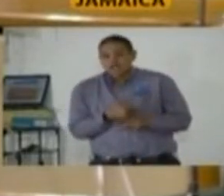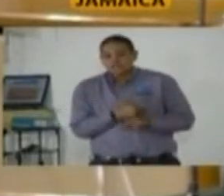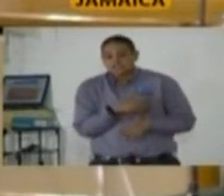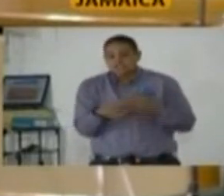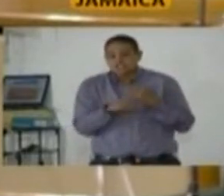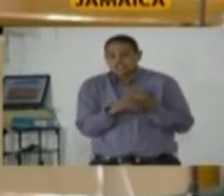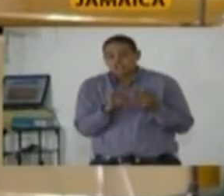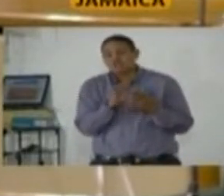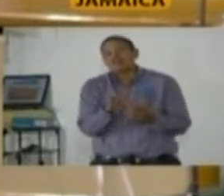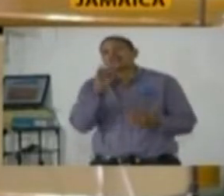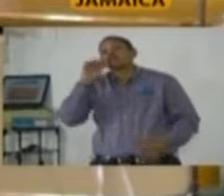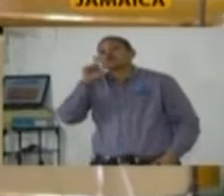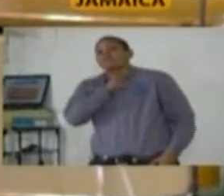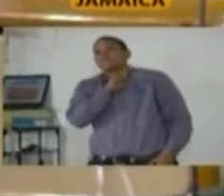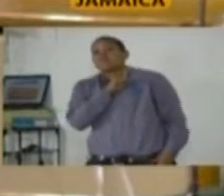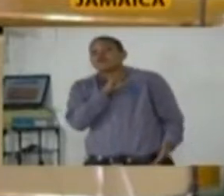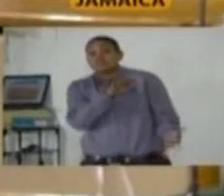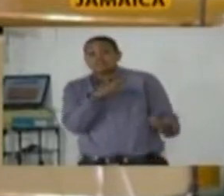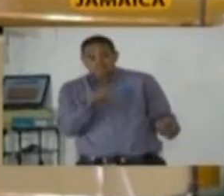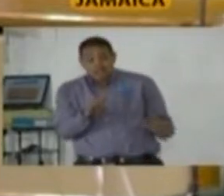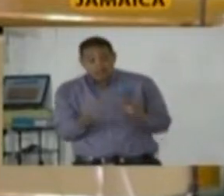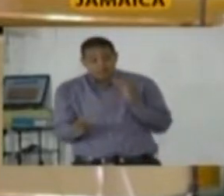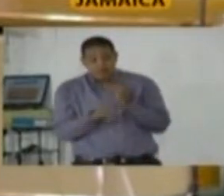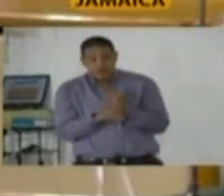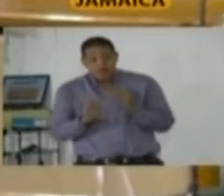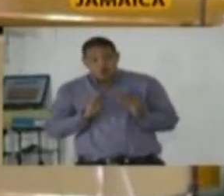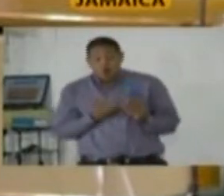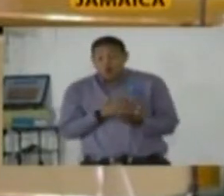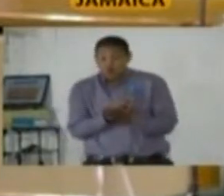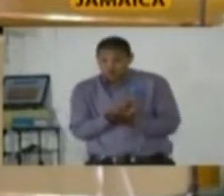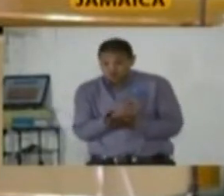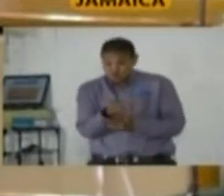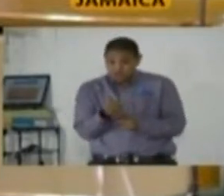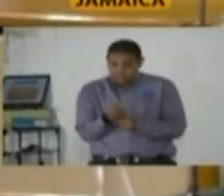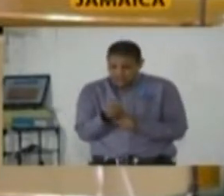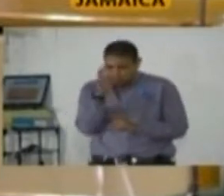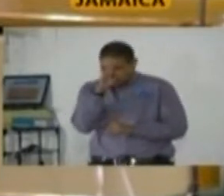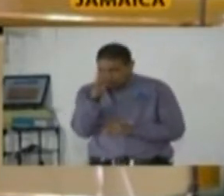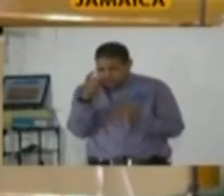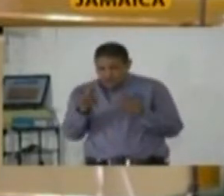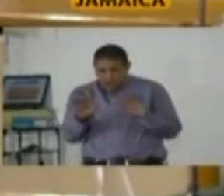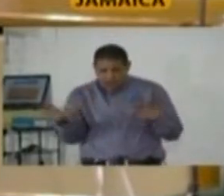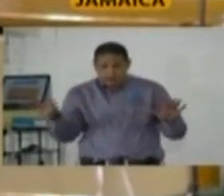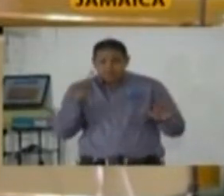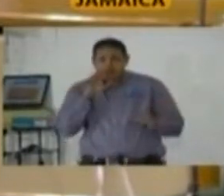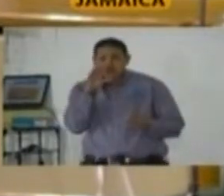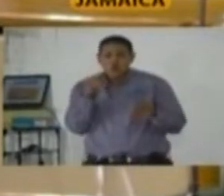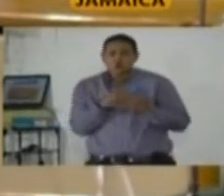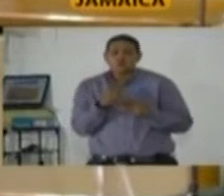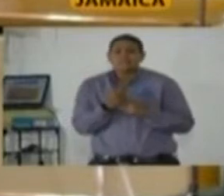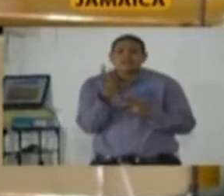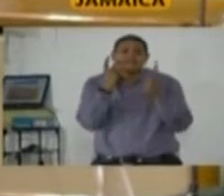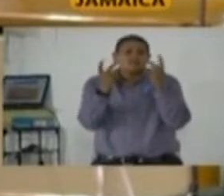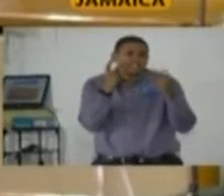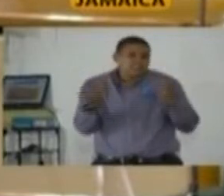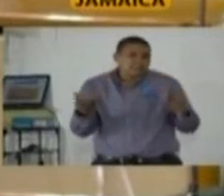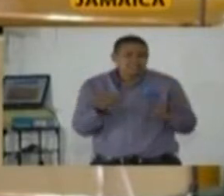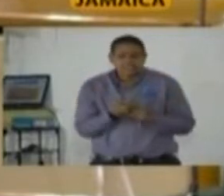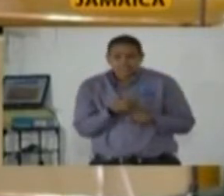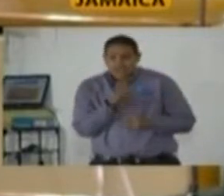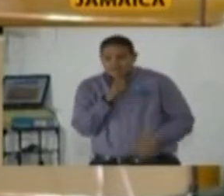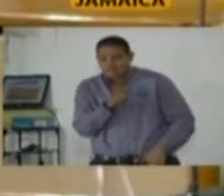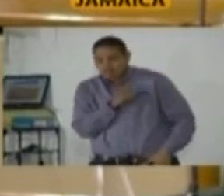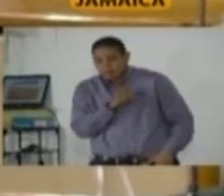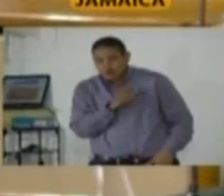Jamaica Constabulary Force, not only to support our schools to conduct searches, but also to improve the visibility of the police